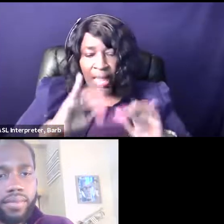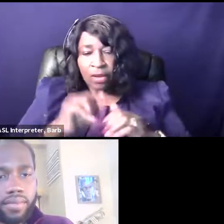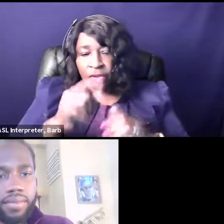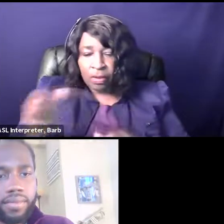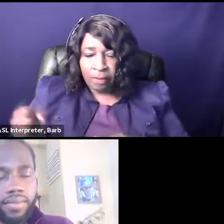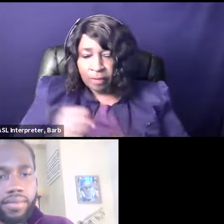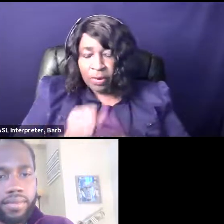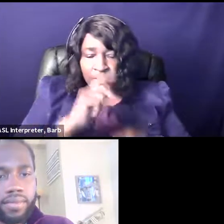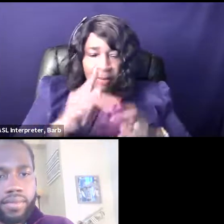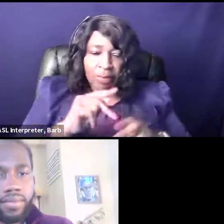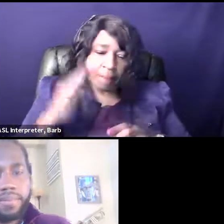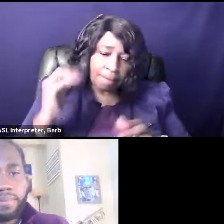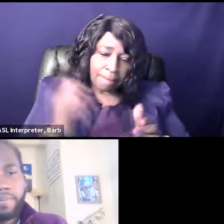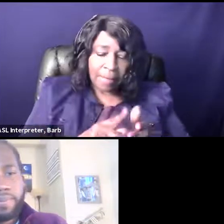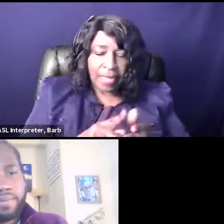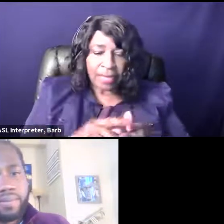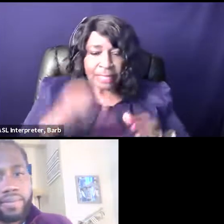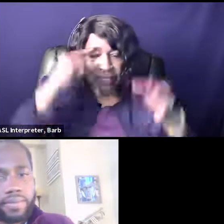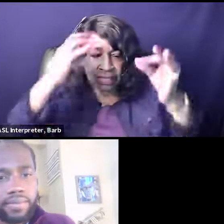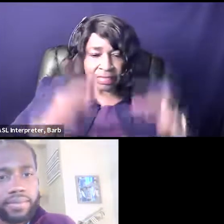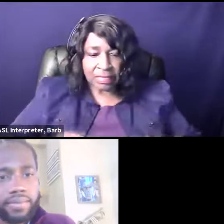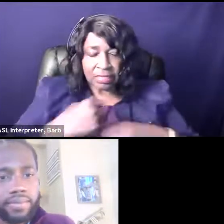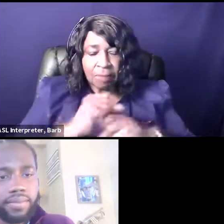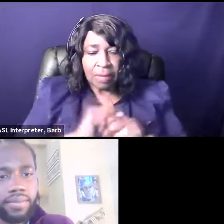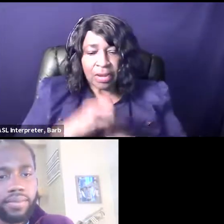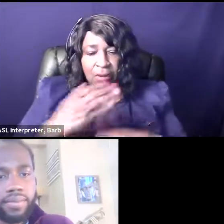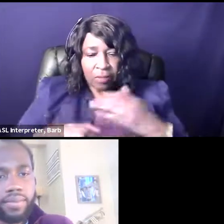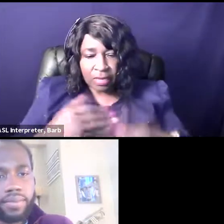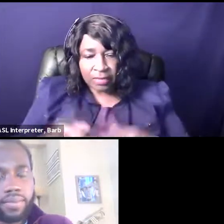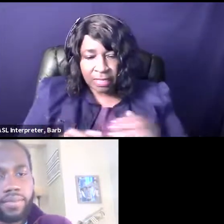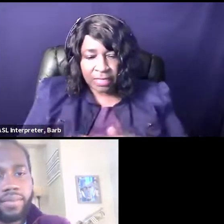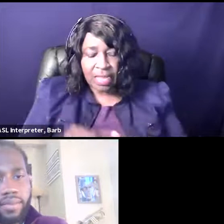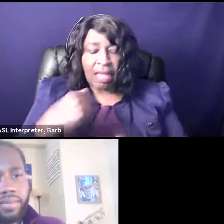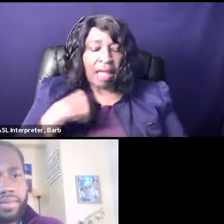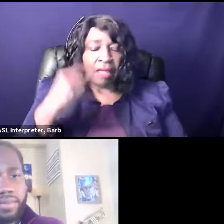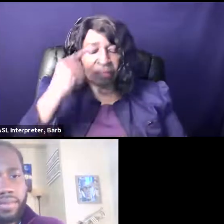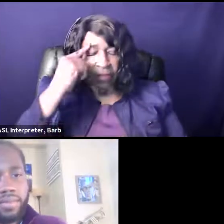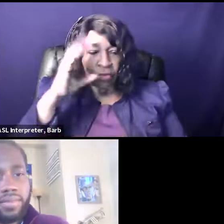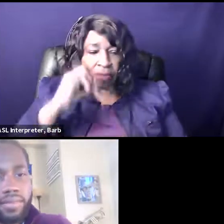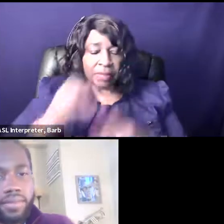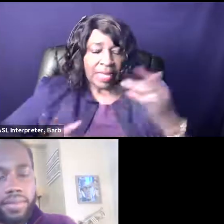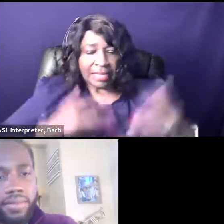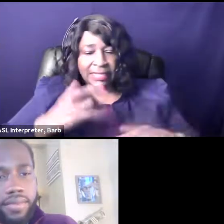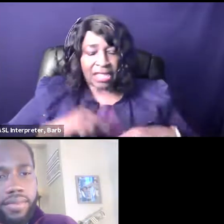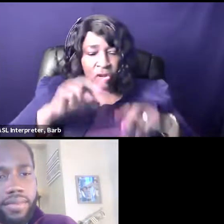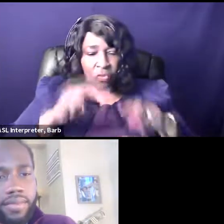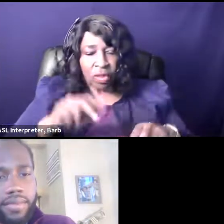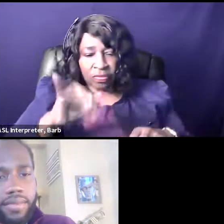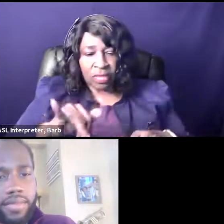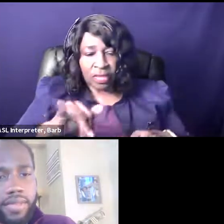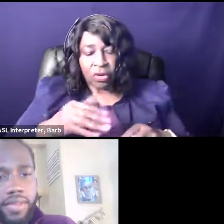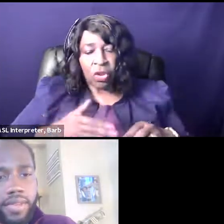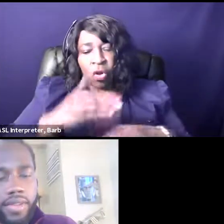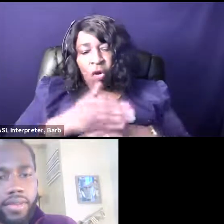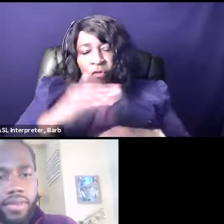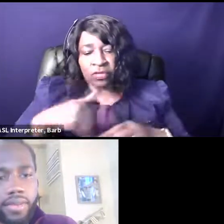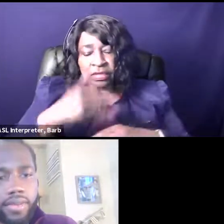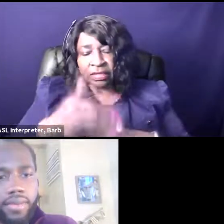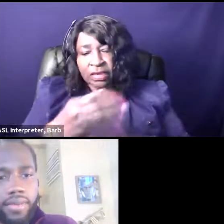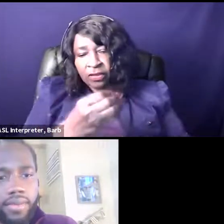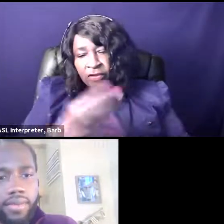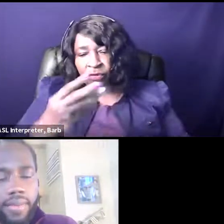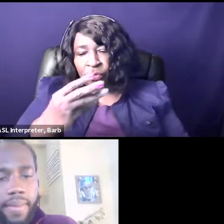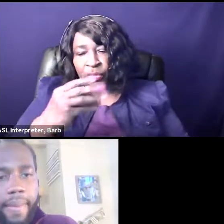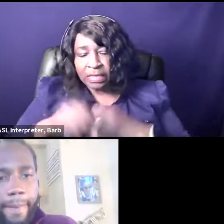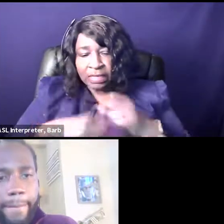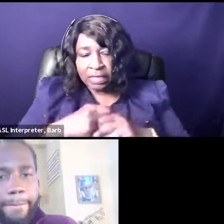decision-making process of energy. And so I think it's going to be exciting to watch that over the next few years as people start thinking